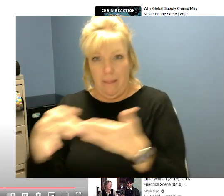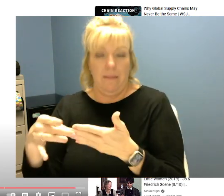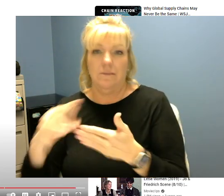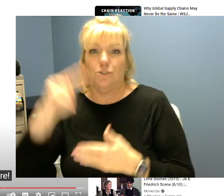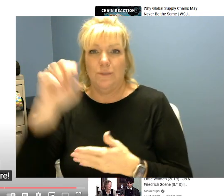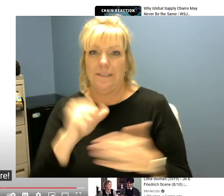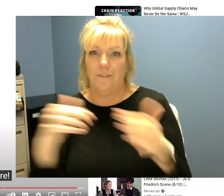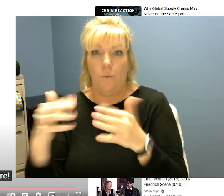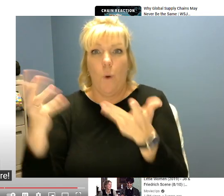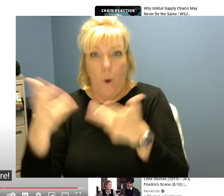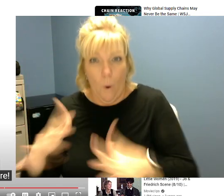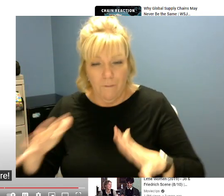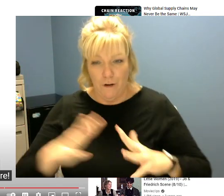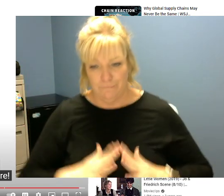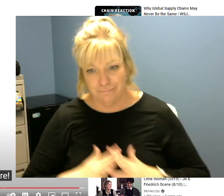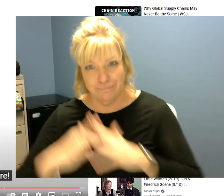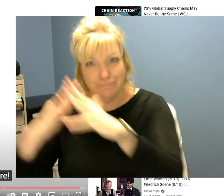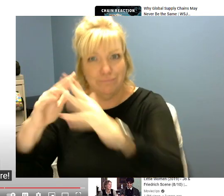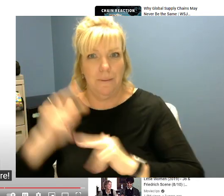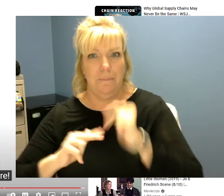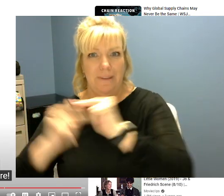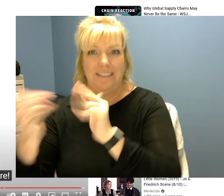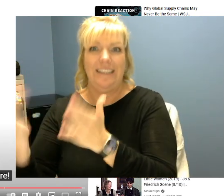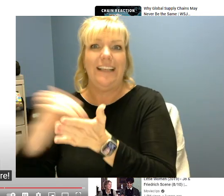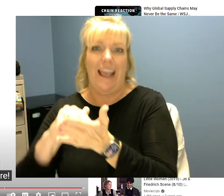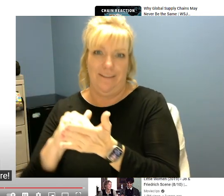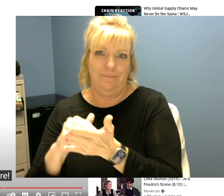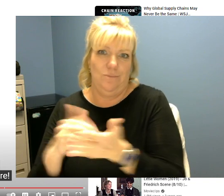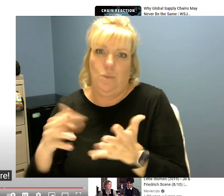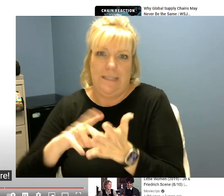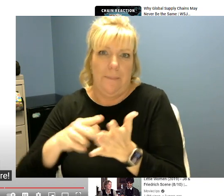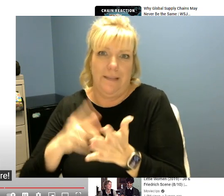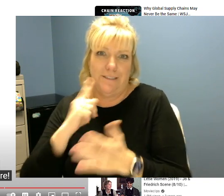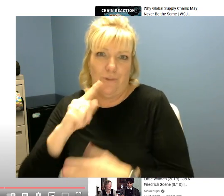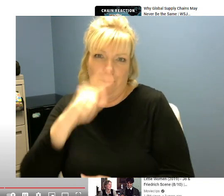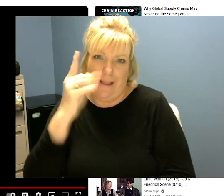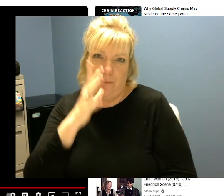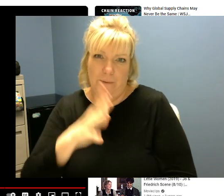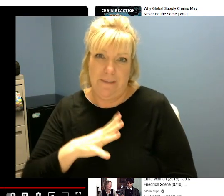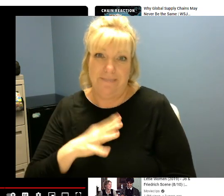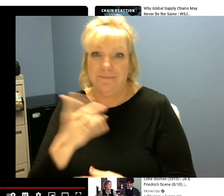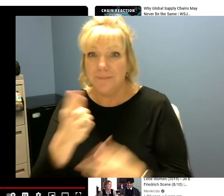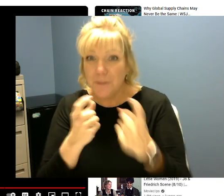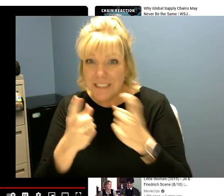All right, if you've got any questions, put those in the discussion board or send me an email. Take care.